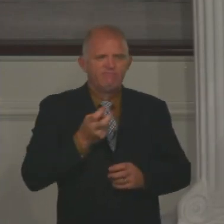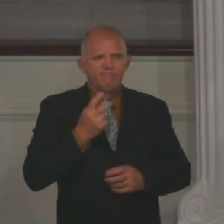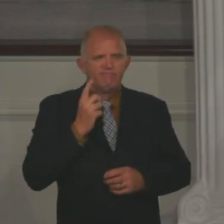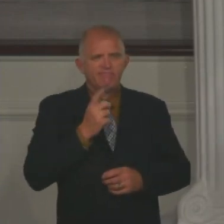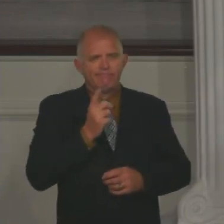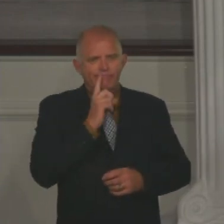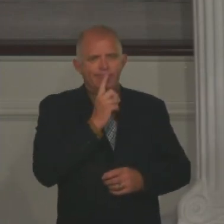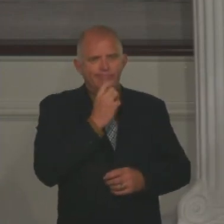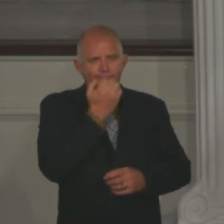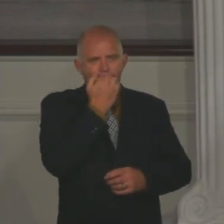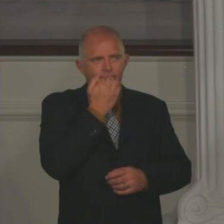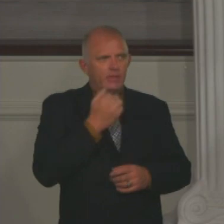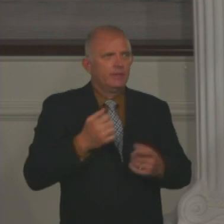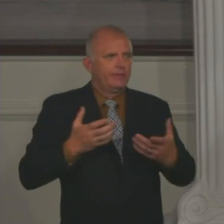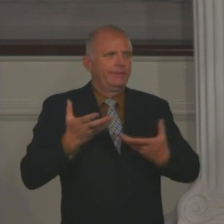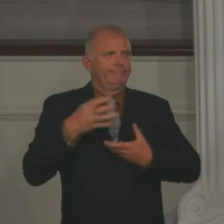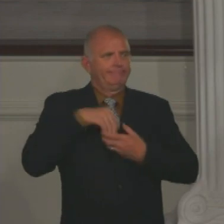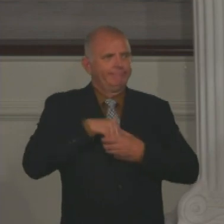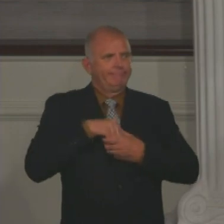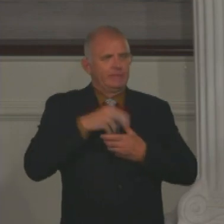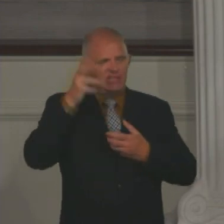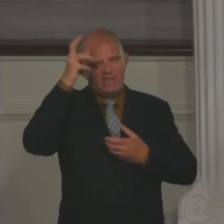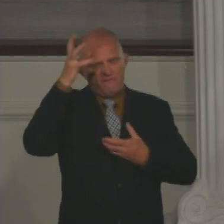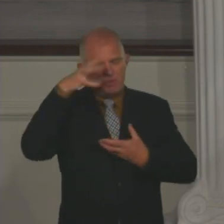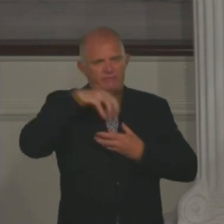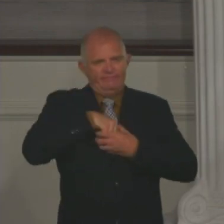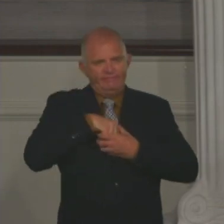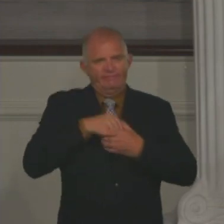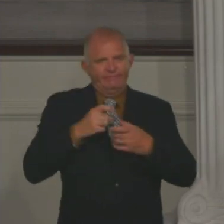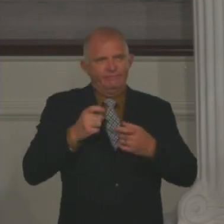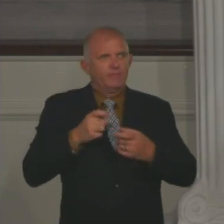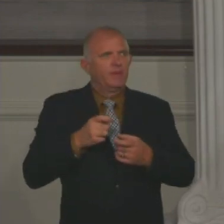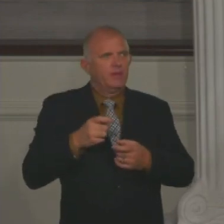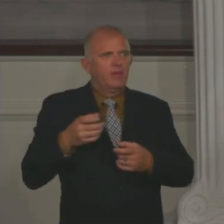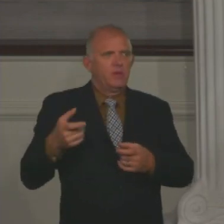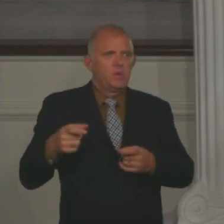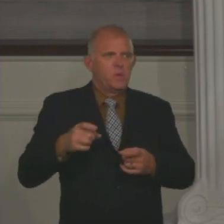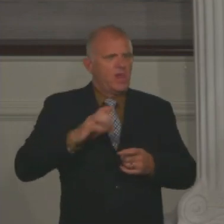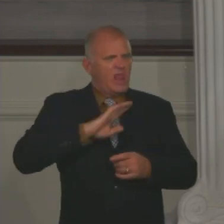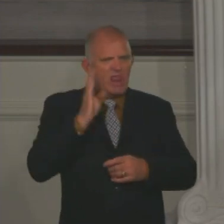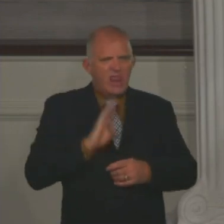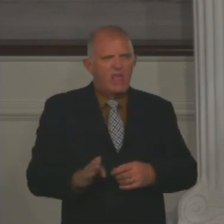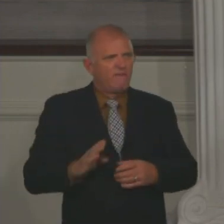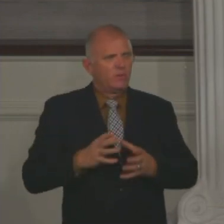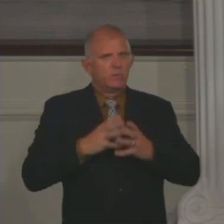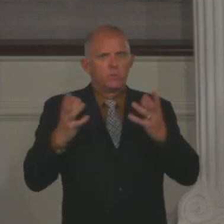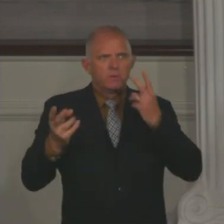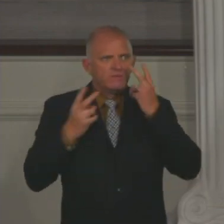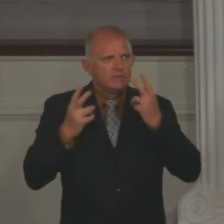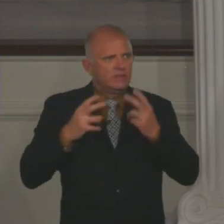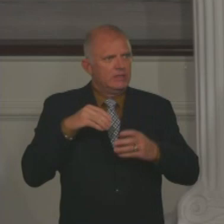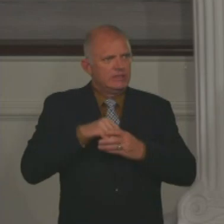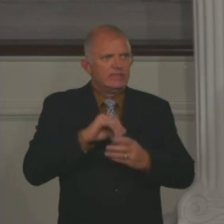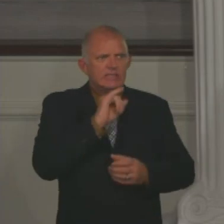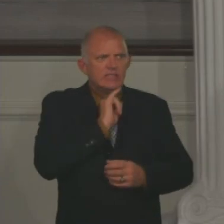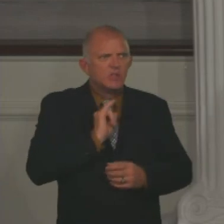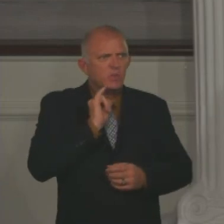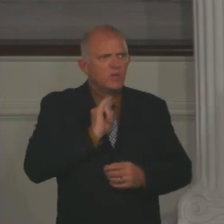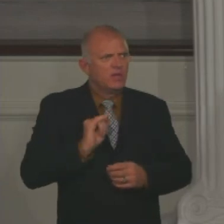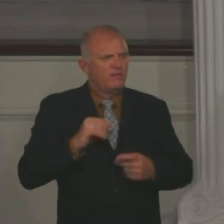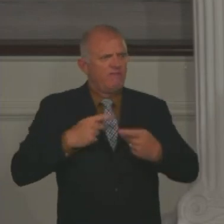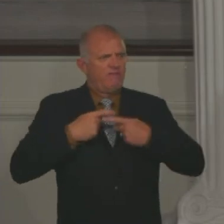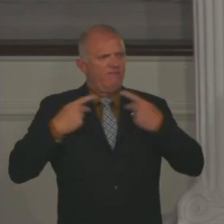man spake, and the multitudes marveled, saying, it was never so seen in Israel. But the Pharisees said,